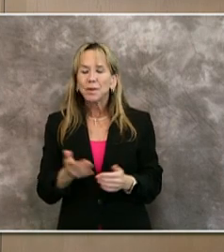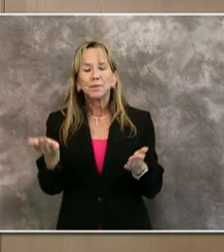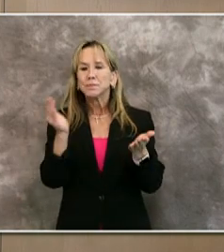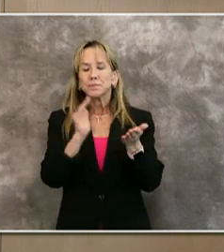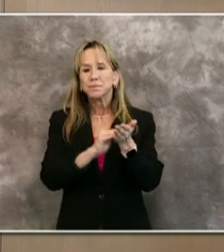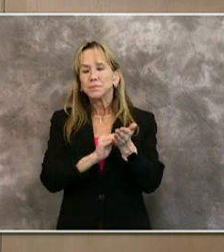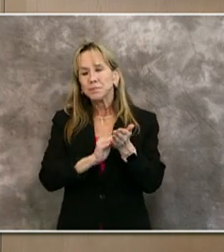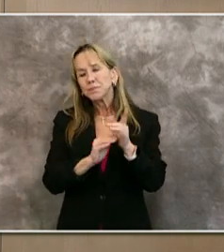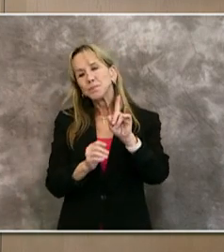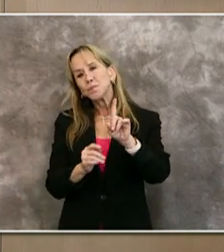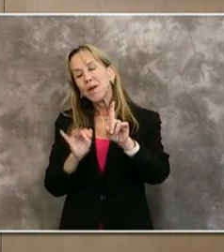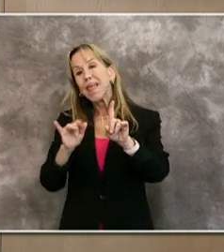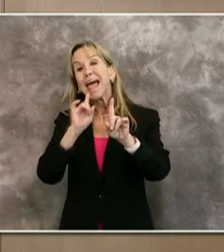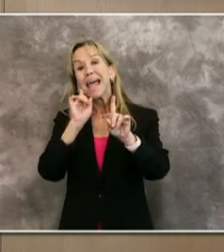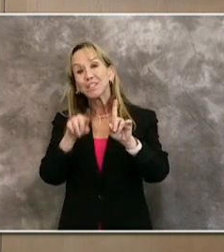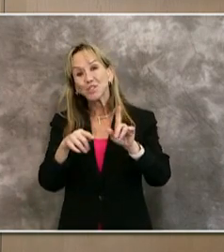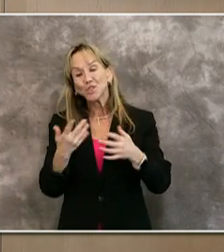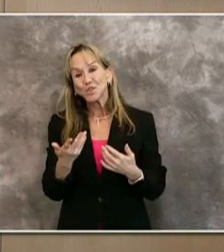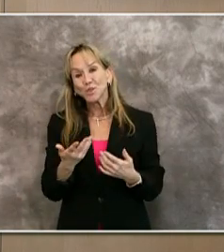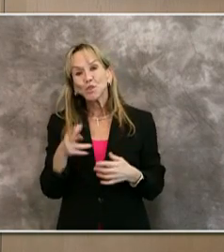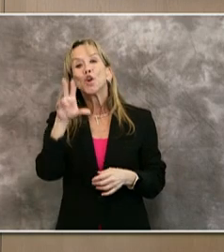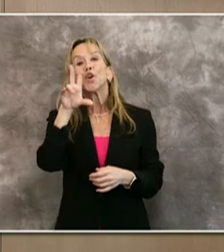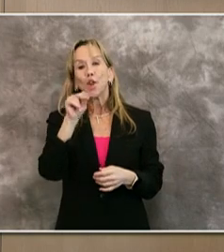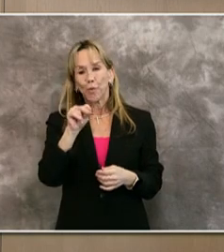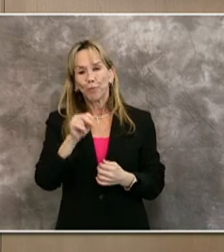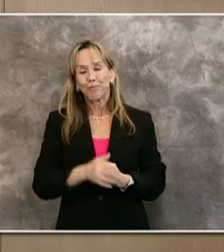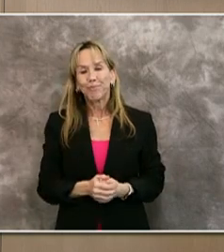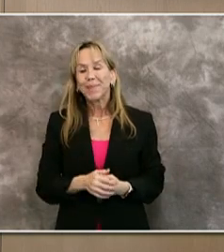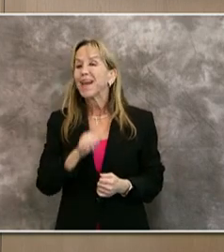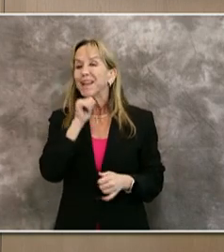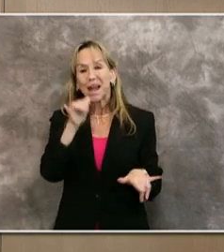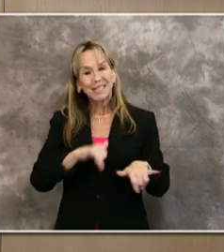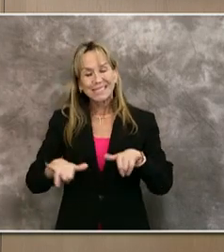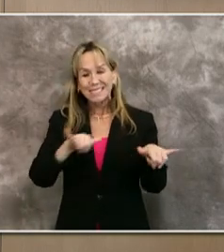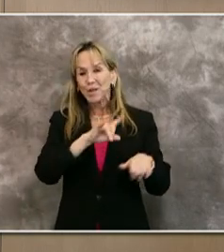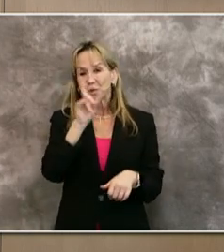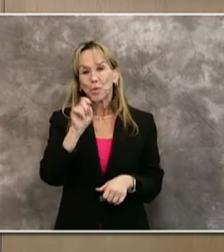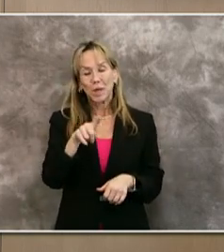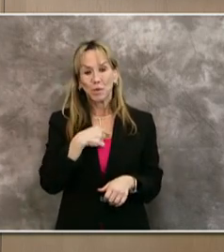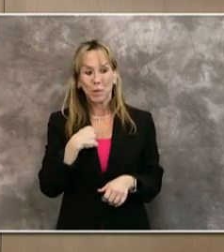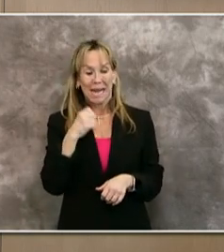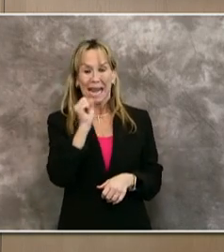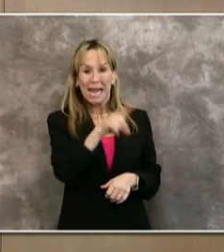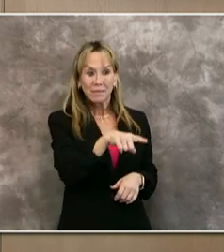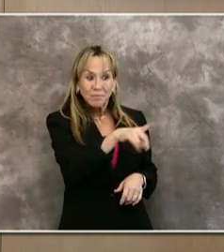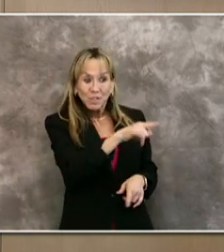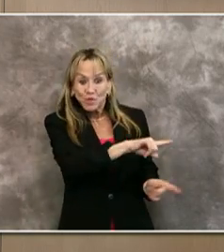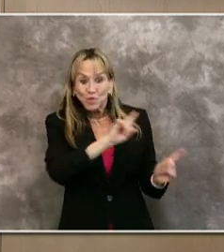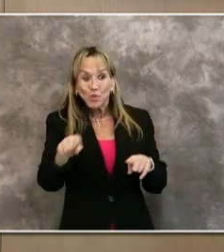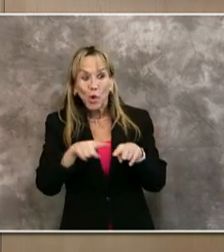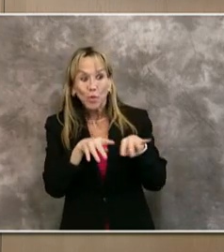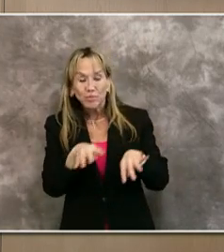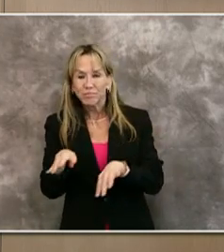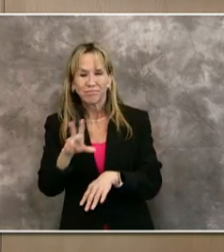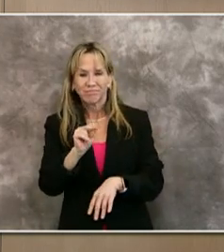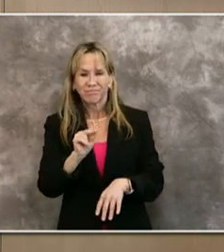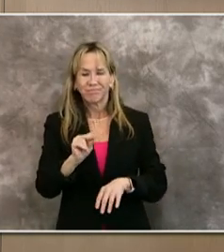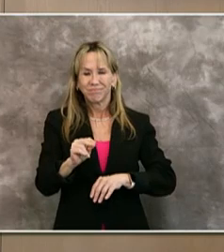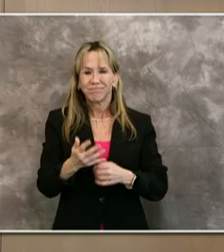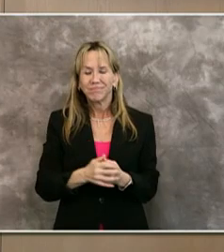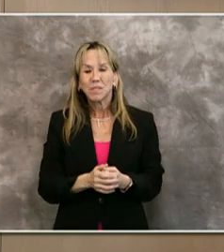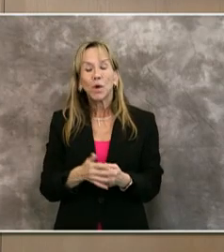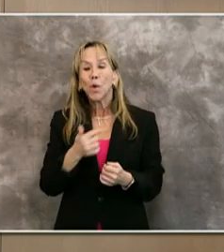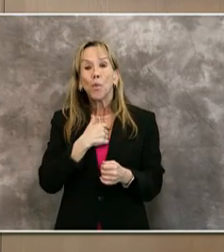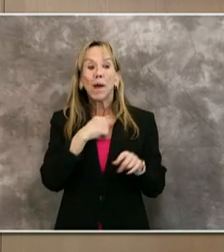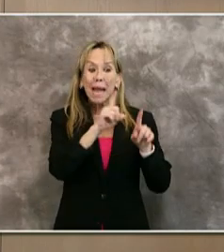Again, going back, the answer is no, that is not a standard question that's asked. What we have asked individuals to